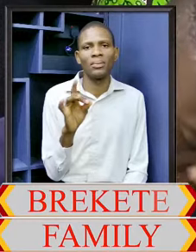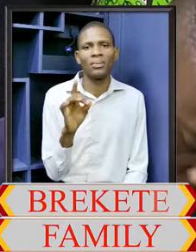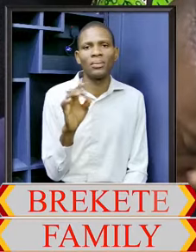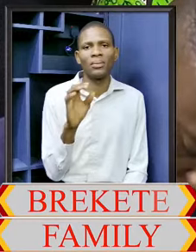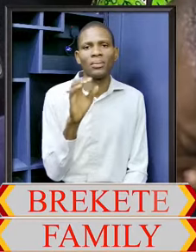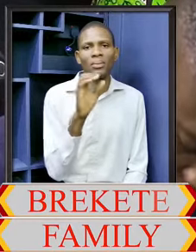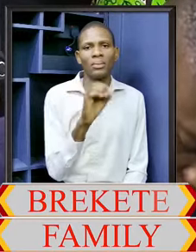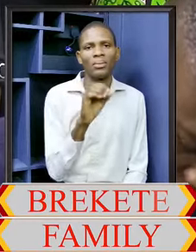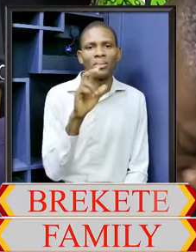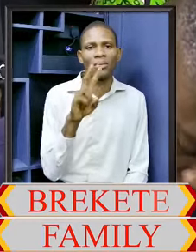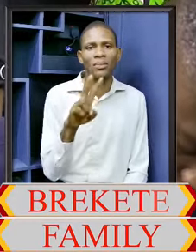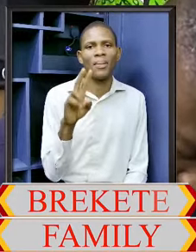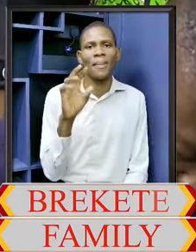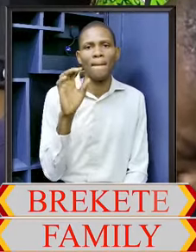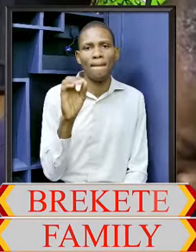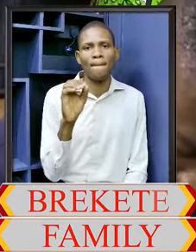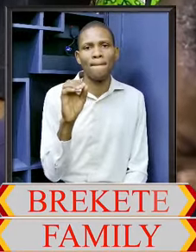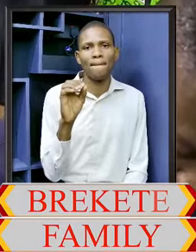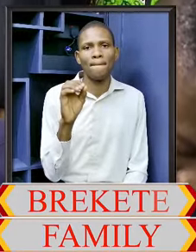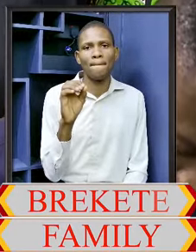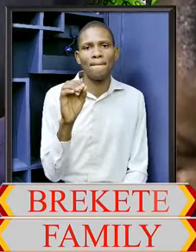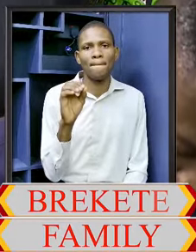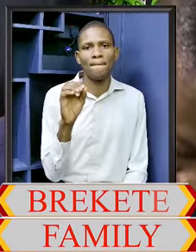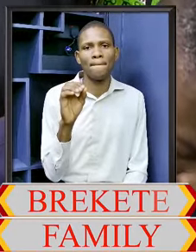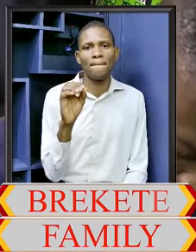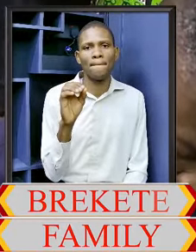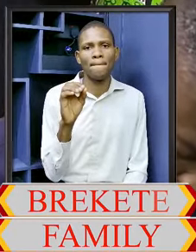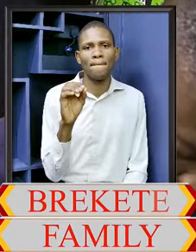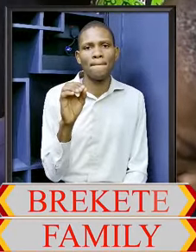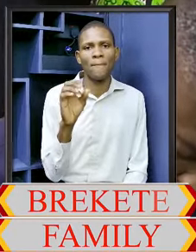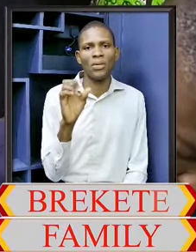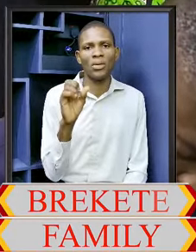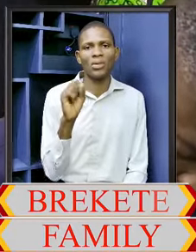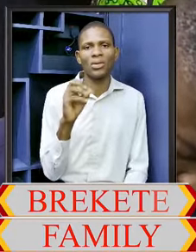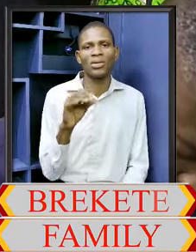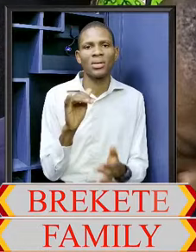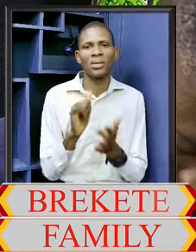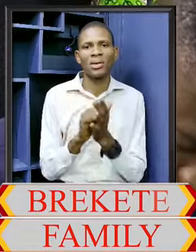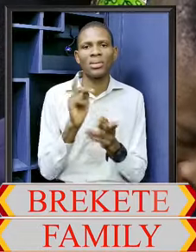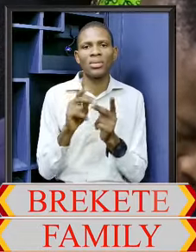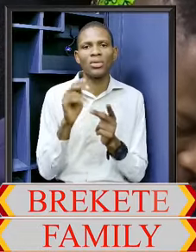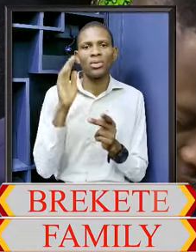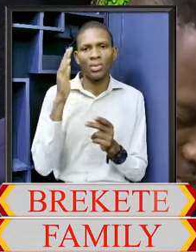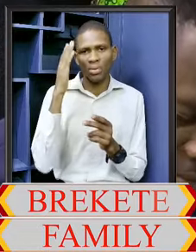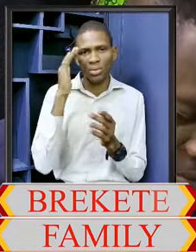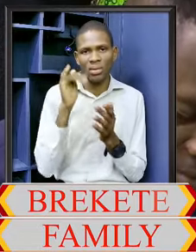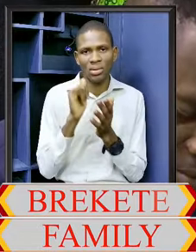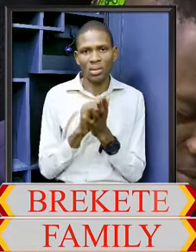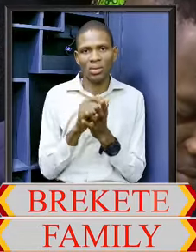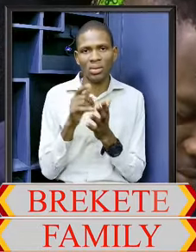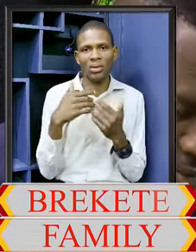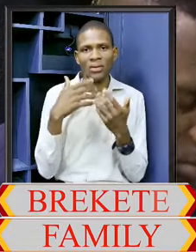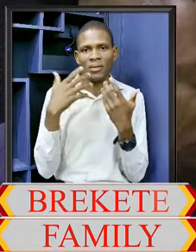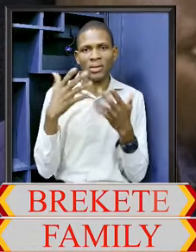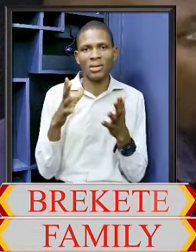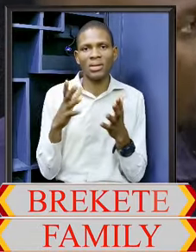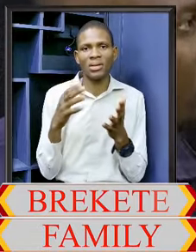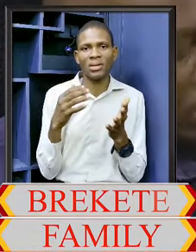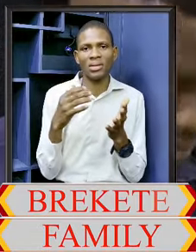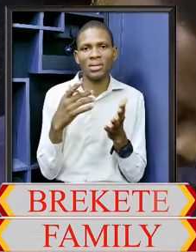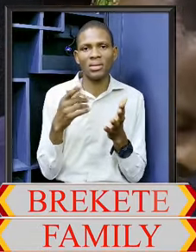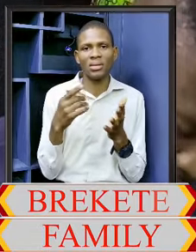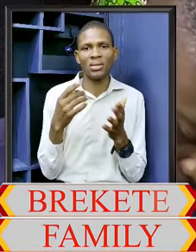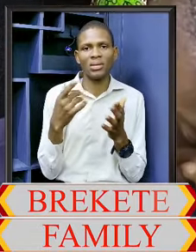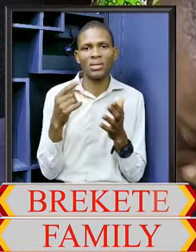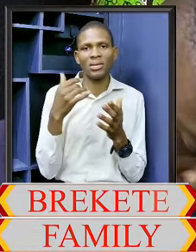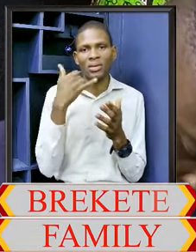14 61 88 88. 020. You are giving us again so that people go know, yes, say sir. You don't finish the first one. Yes. So yes. The